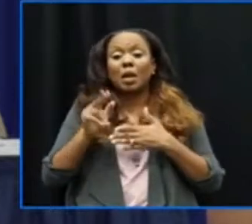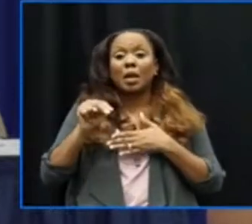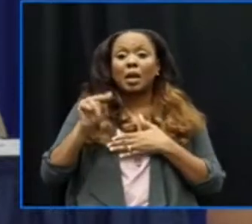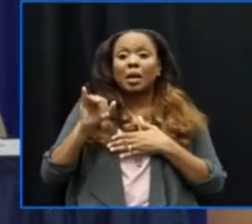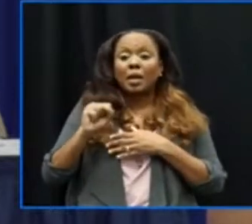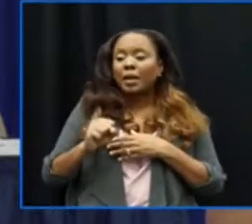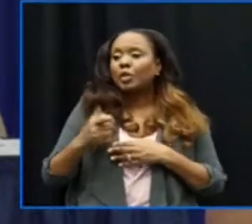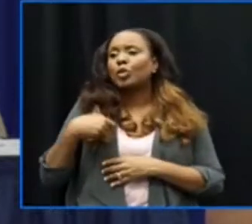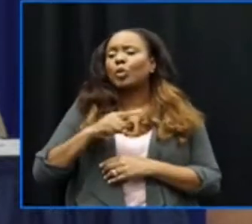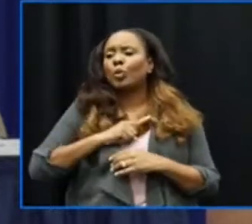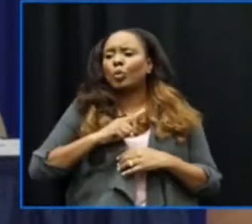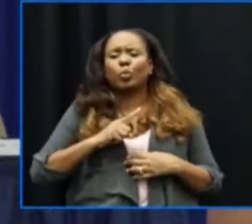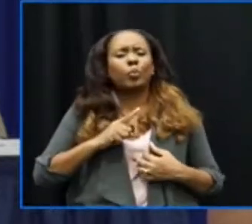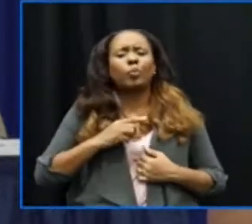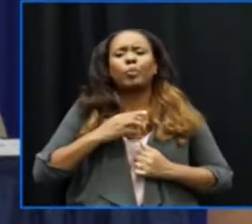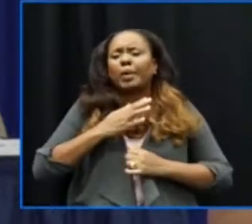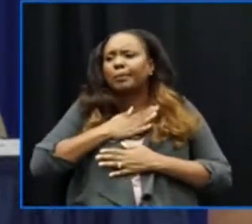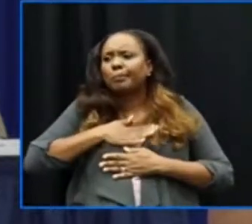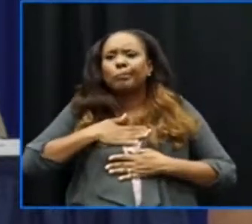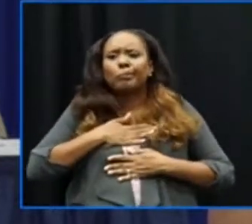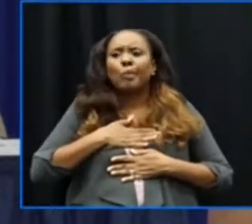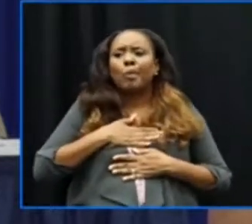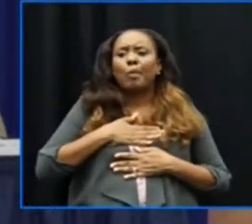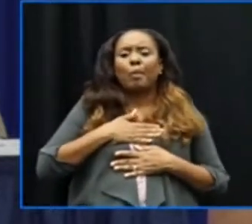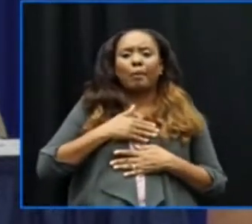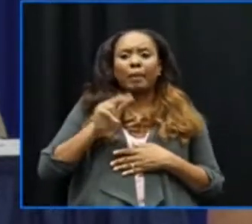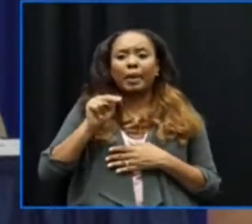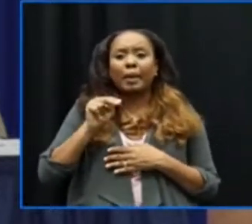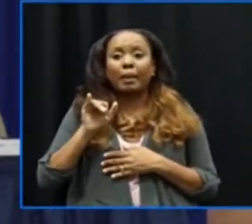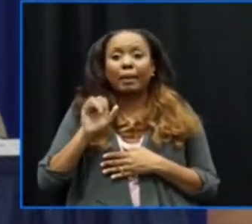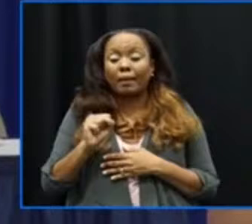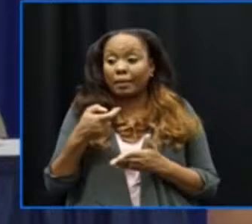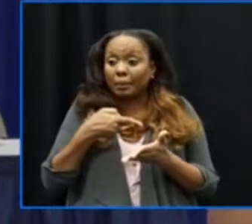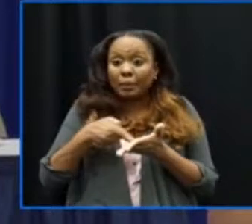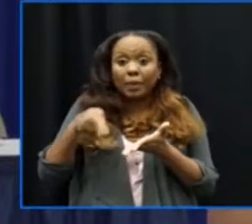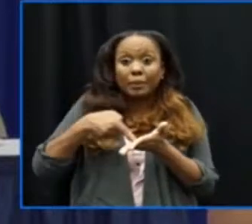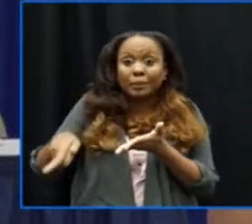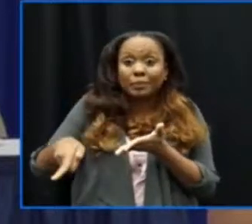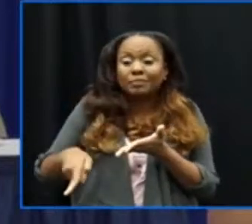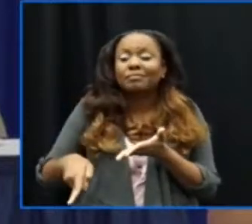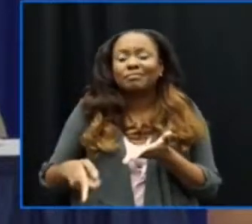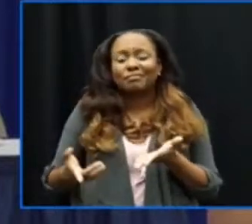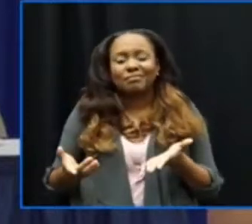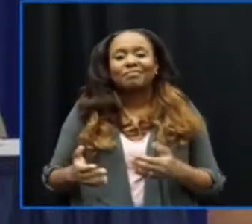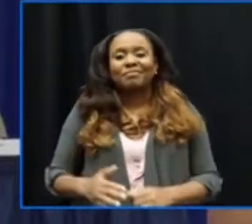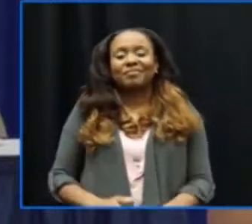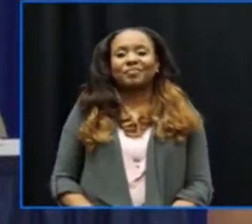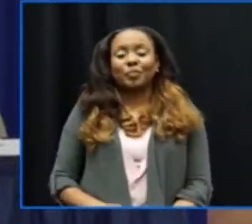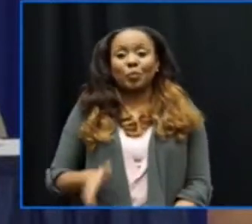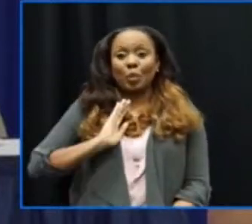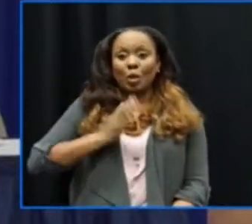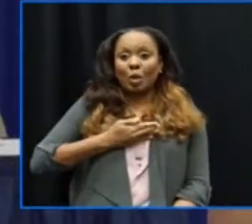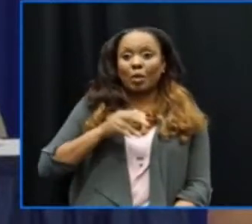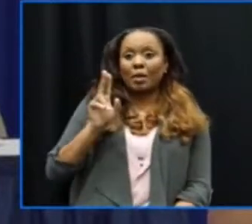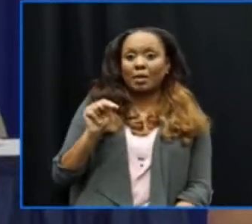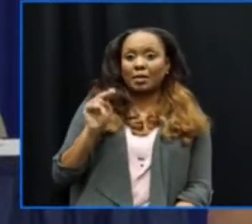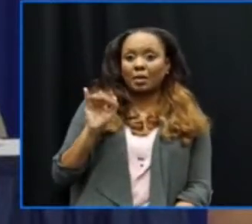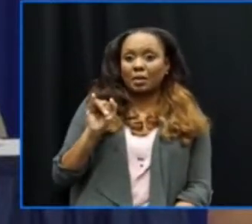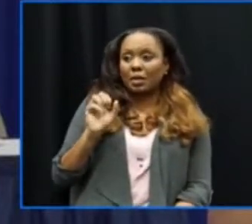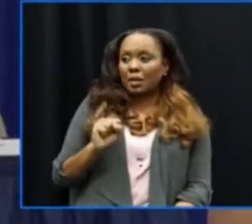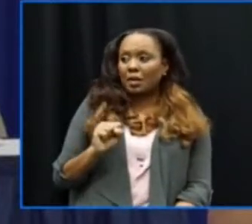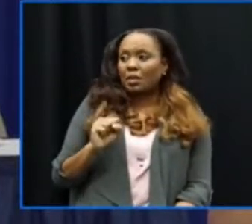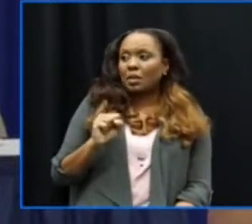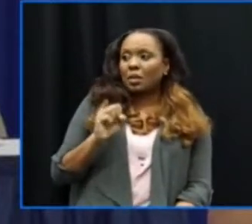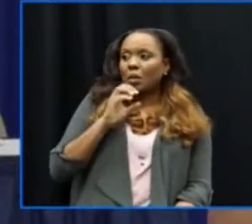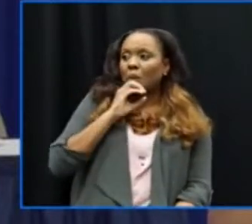therefore a long tradition of social protection. The national insurance is almost as